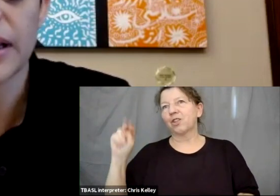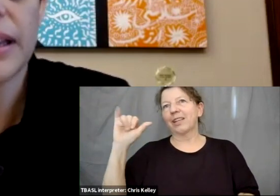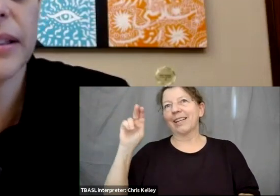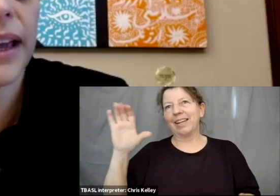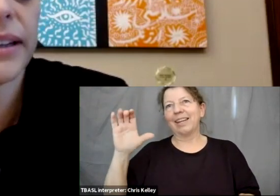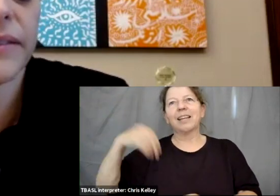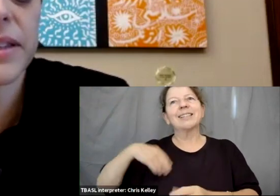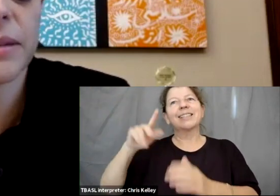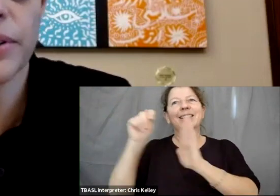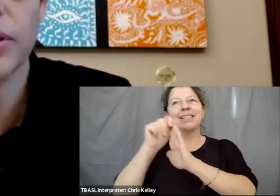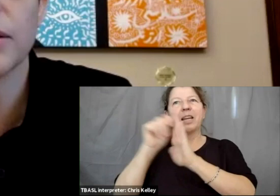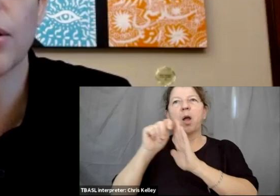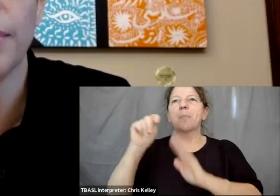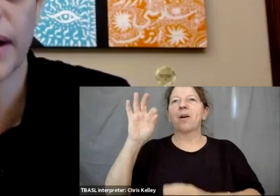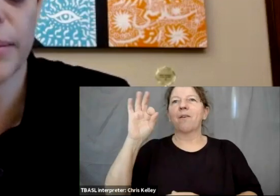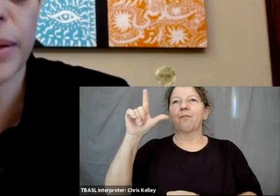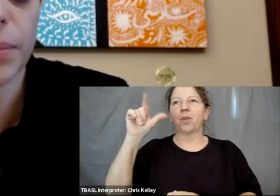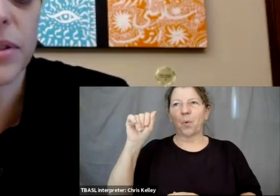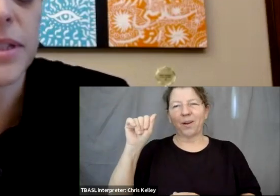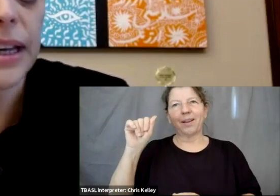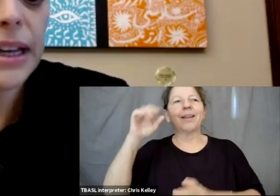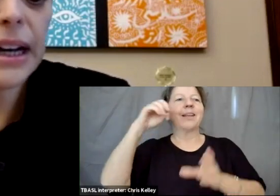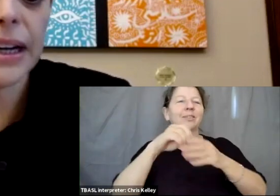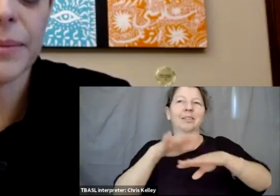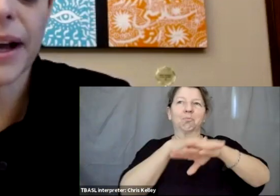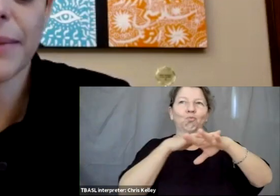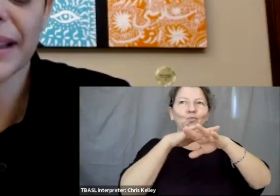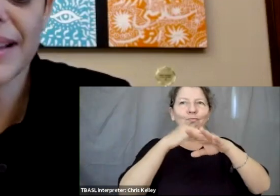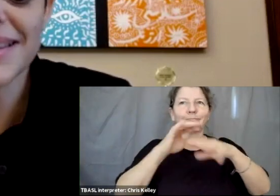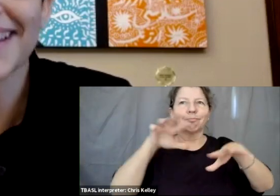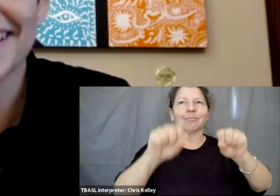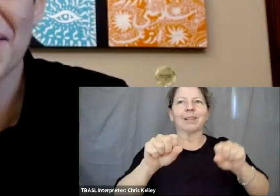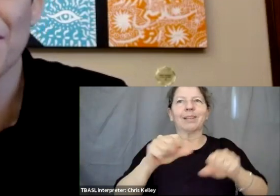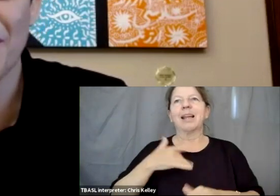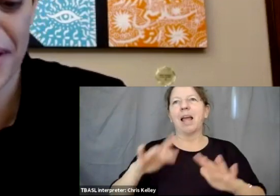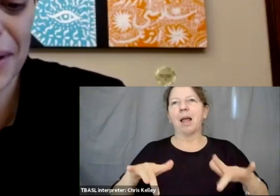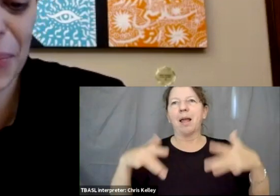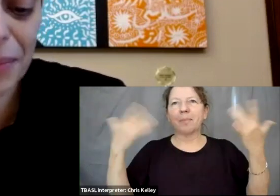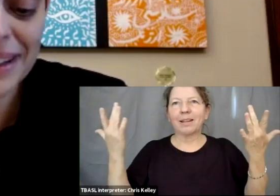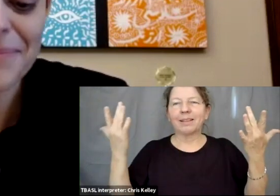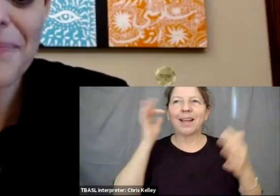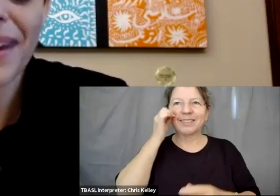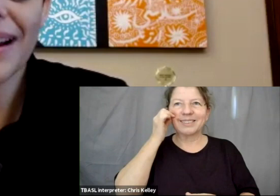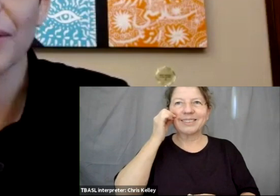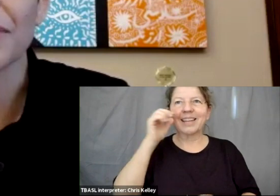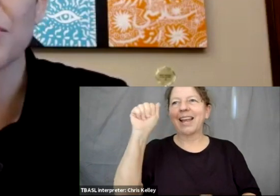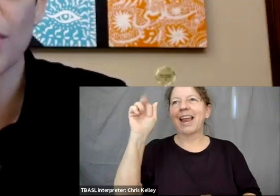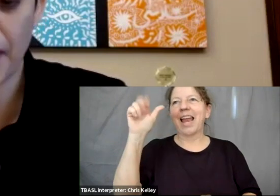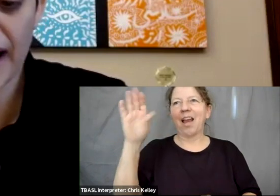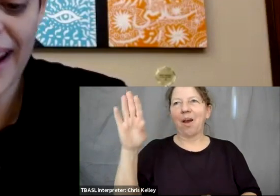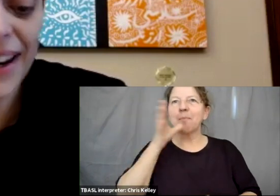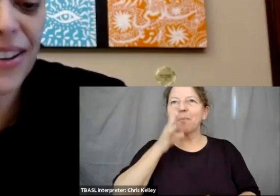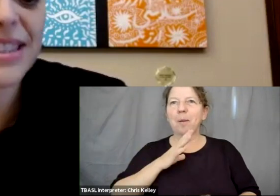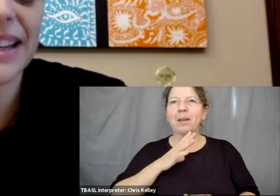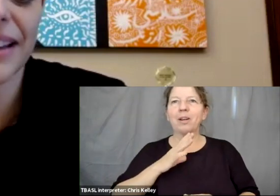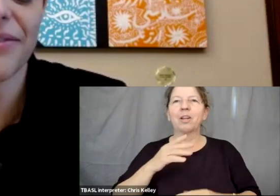Florida, the land of the Seminole and Tocobaga peoples. I am a light-skinned Arab-American woman with short